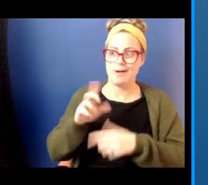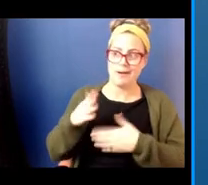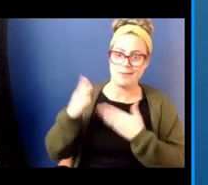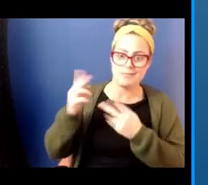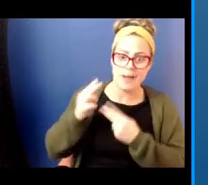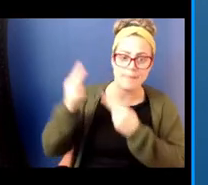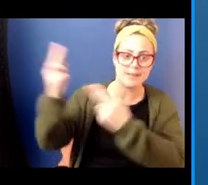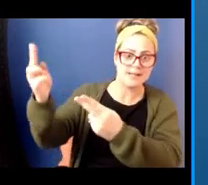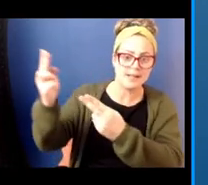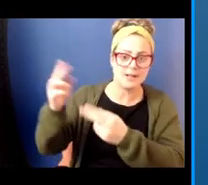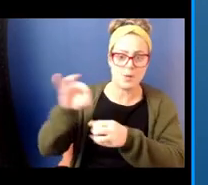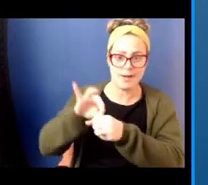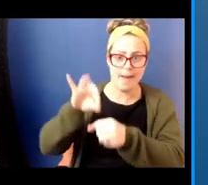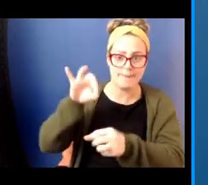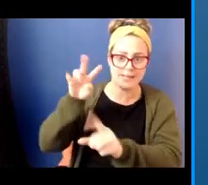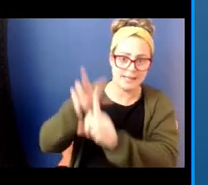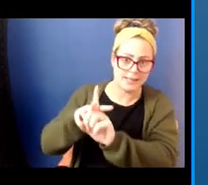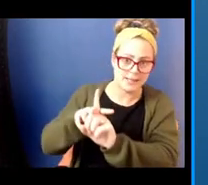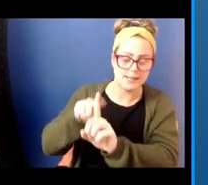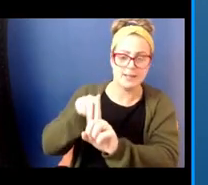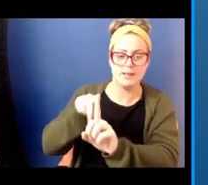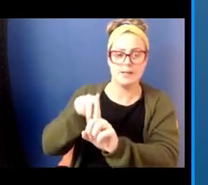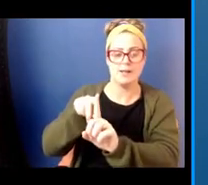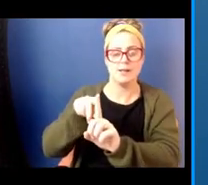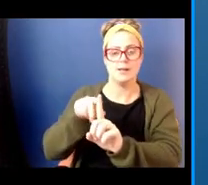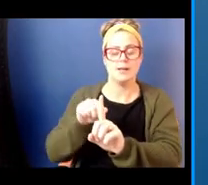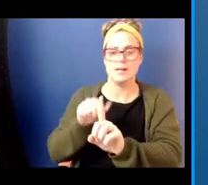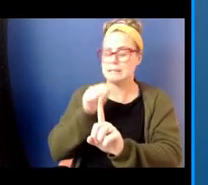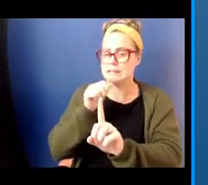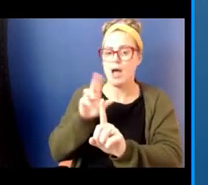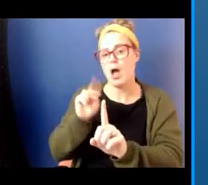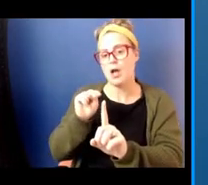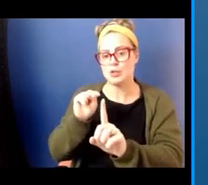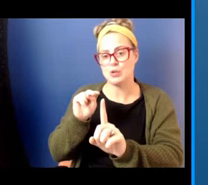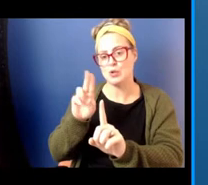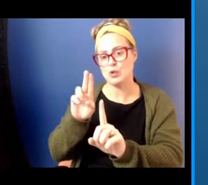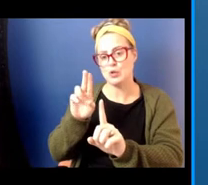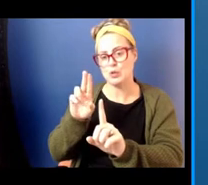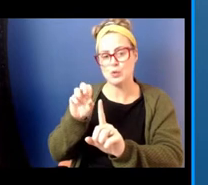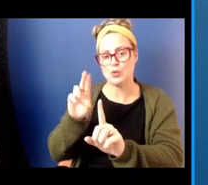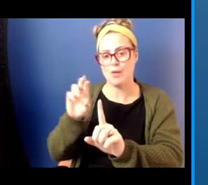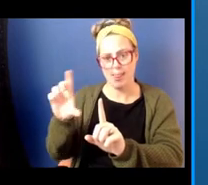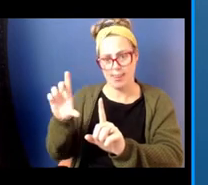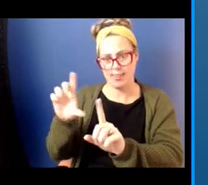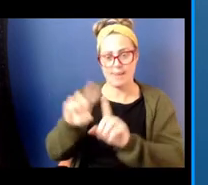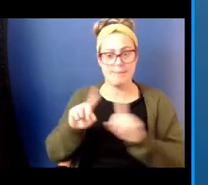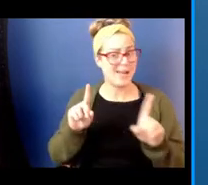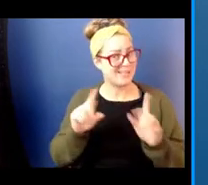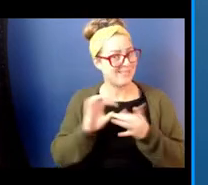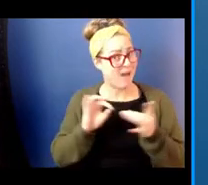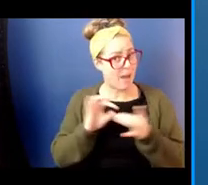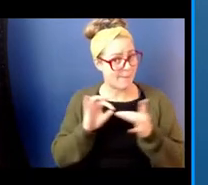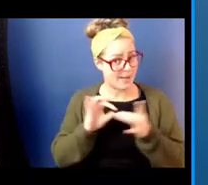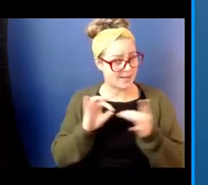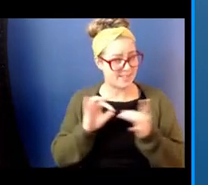but I think it's worth commenting on the extraordinary nature of this particular communication